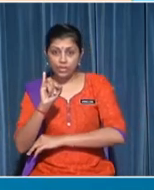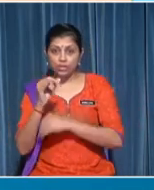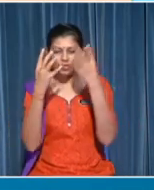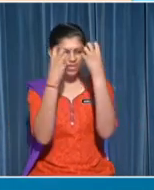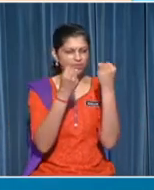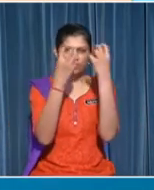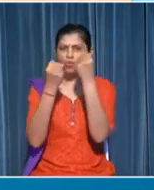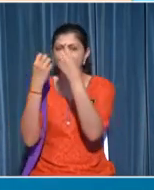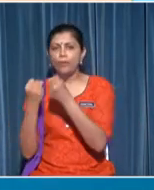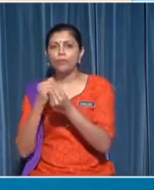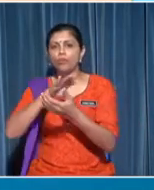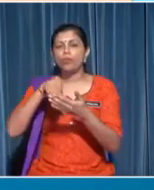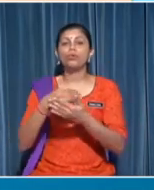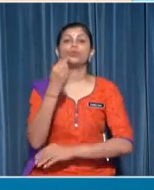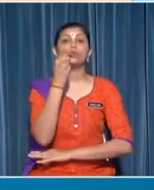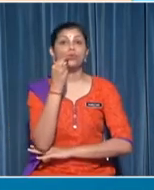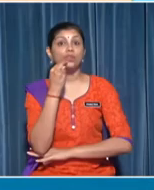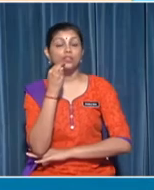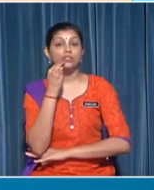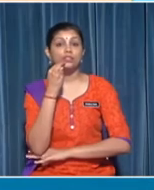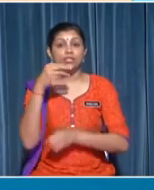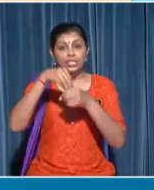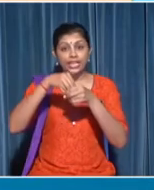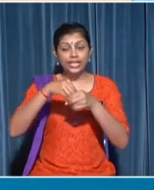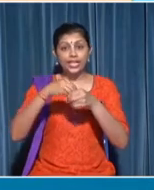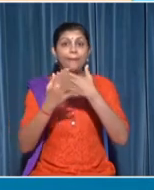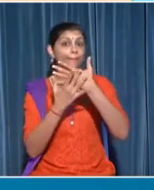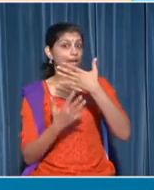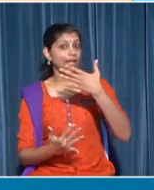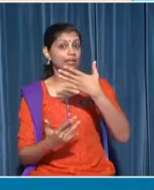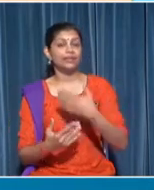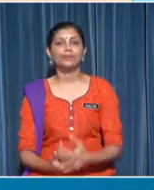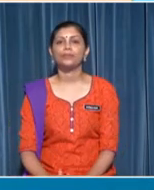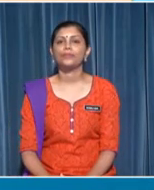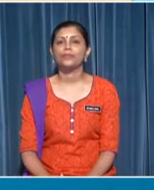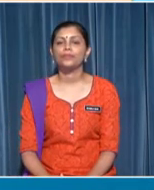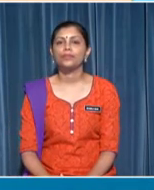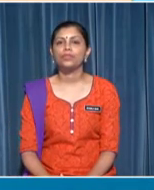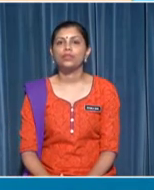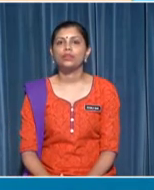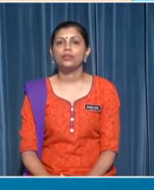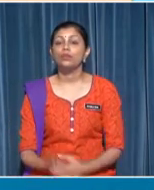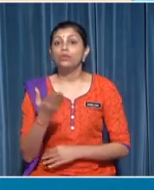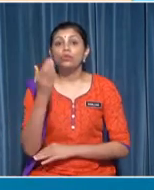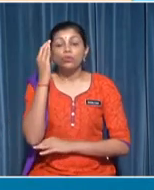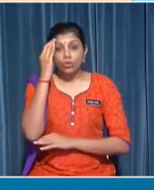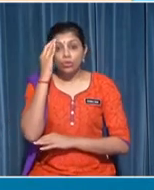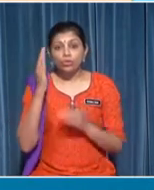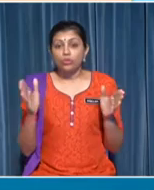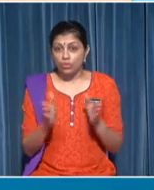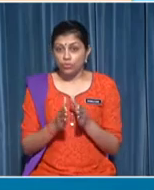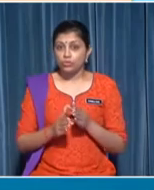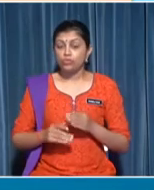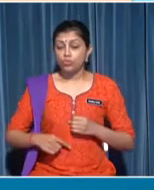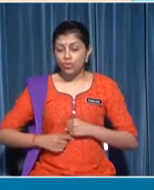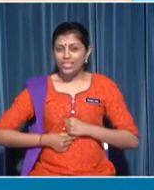intestine. Do you know that our small intestine can be up to 7 meters